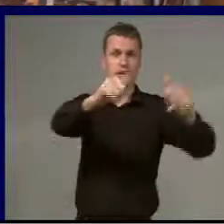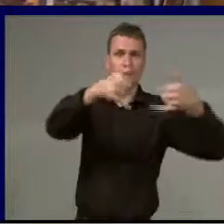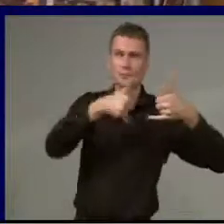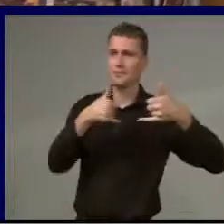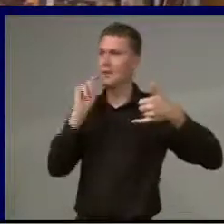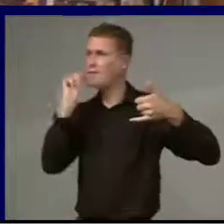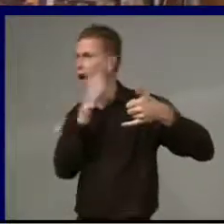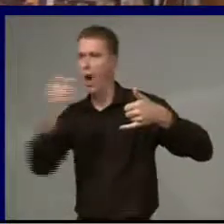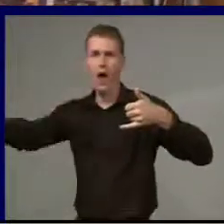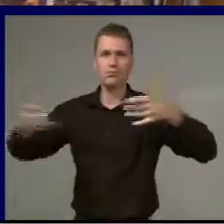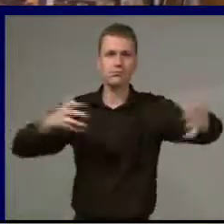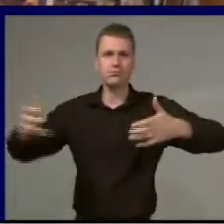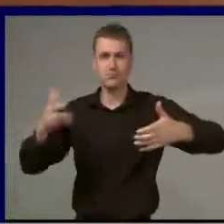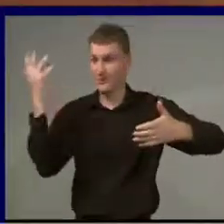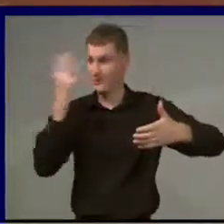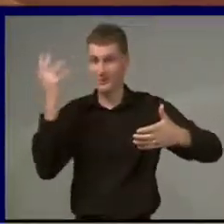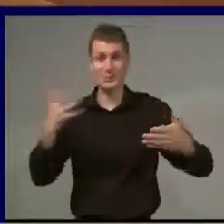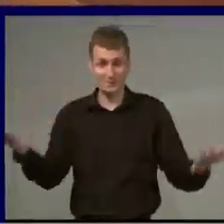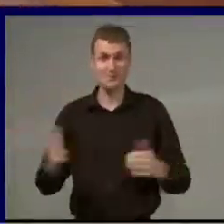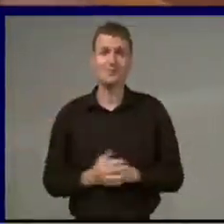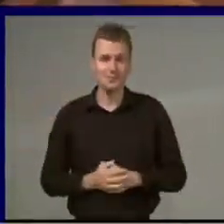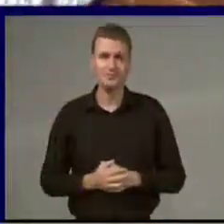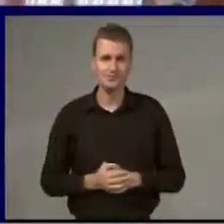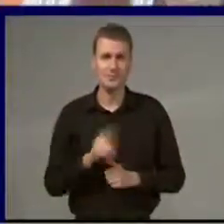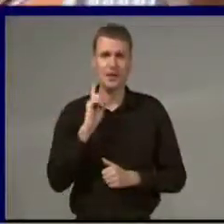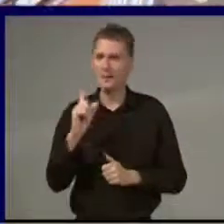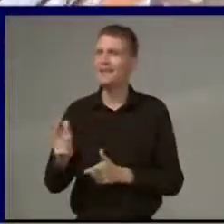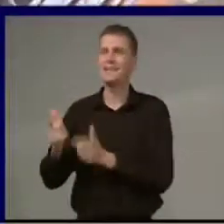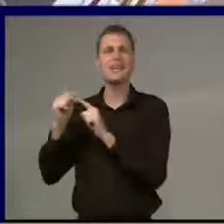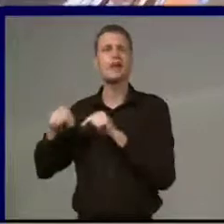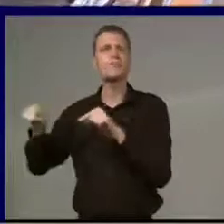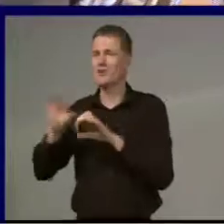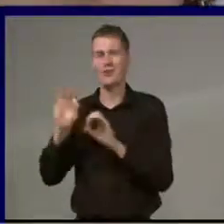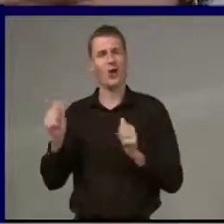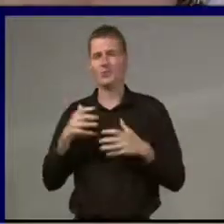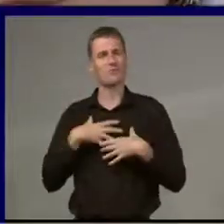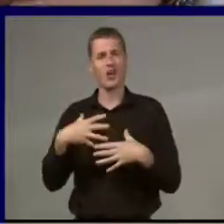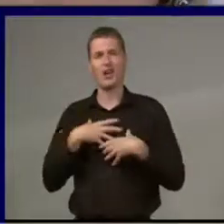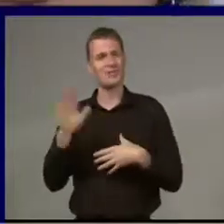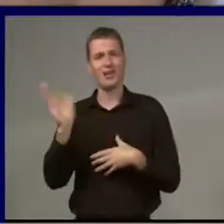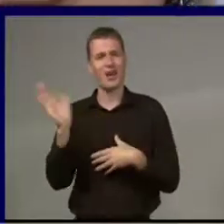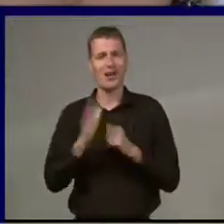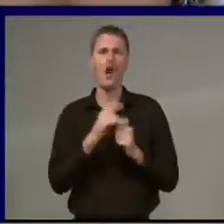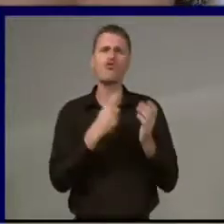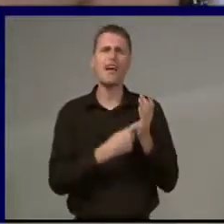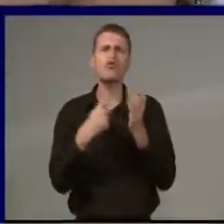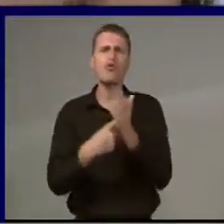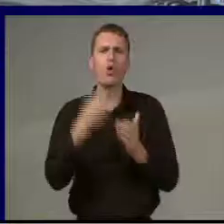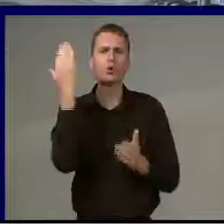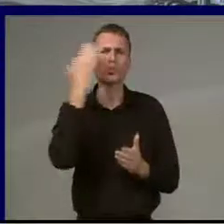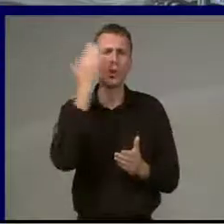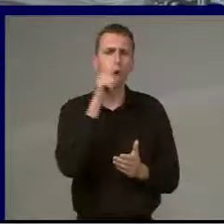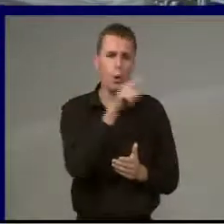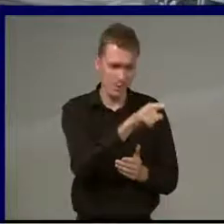and cups and things. But for her teachers, it was no surprise. Rangiruru's director of music